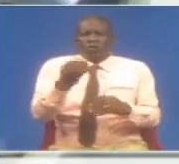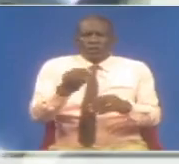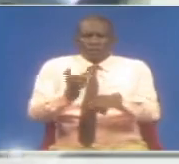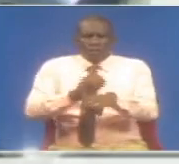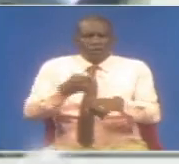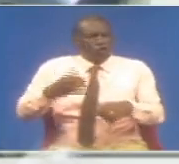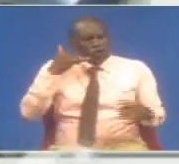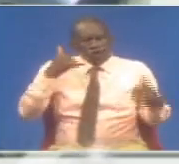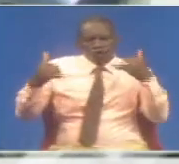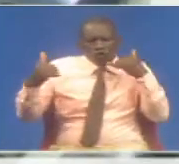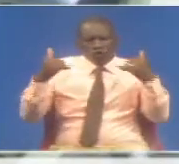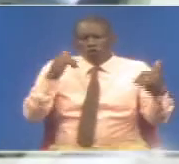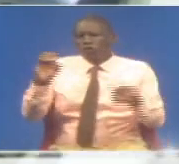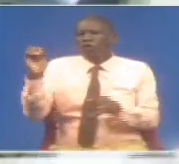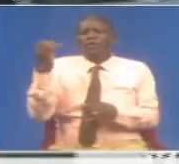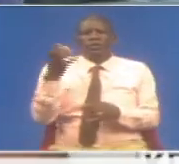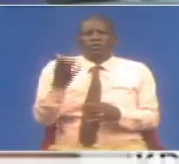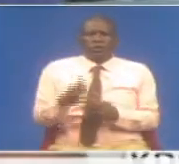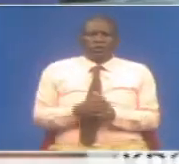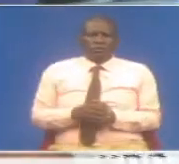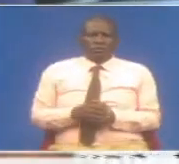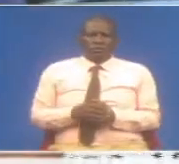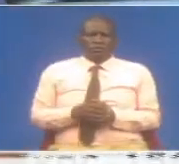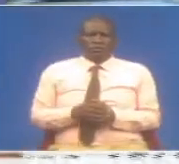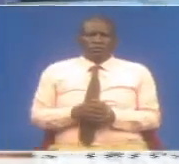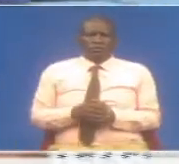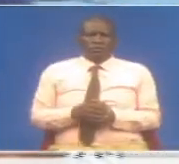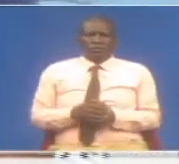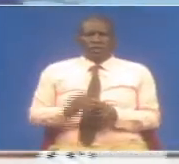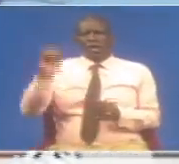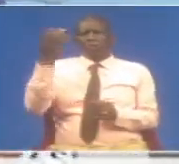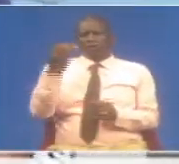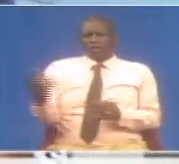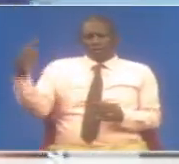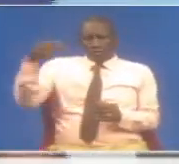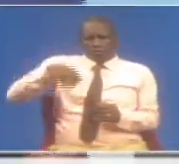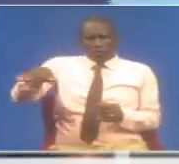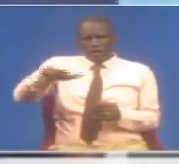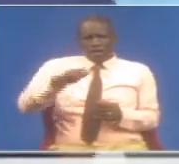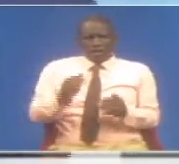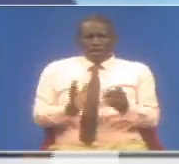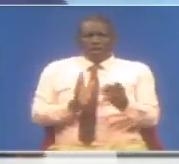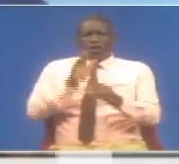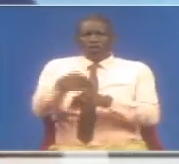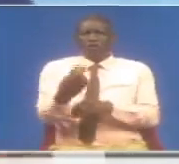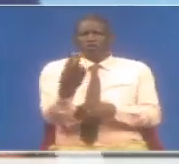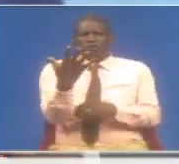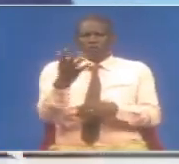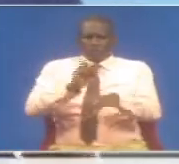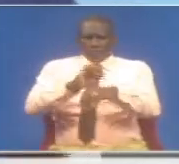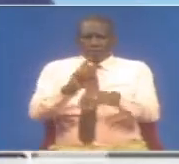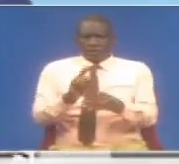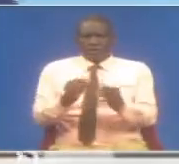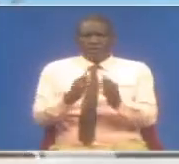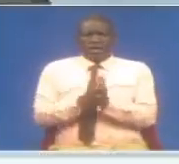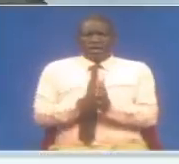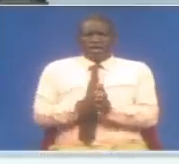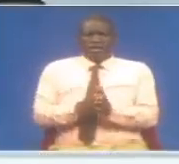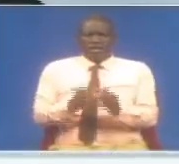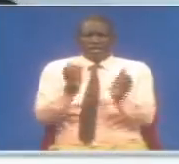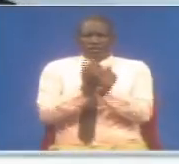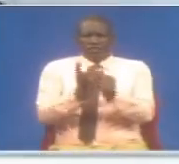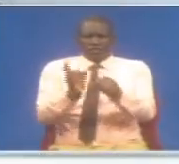made to get an ambulance. An ambulance arrived at the scene slightly more than 25 minutes later and spent 11